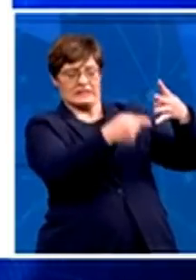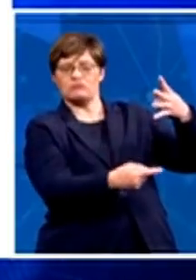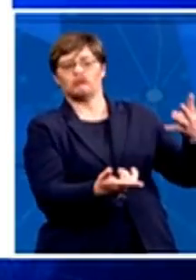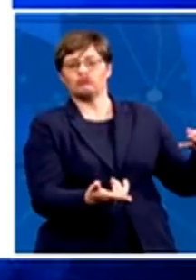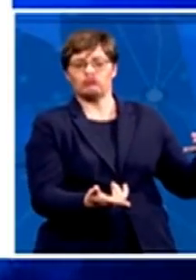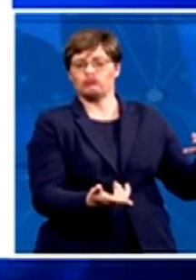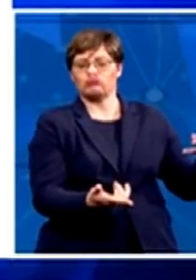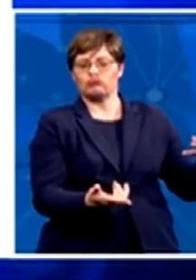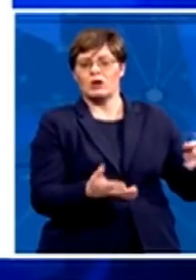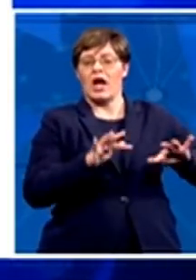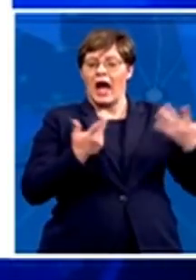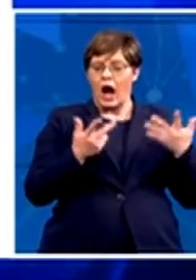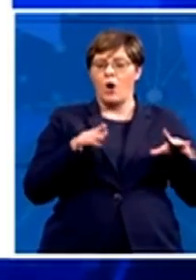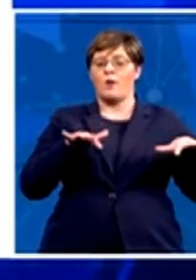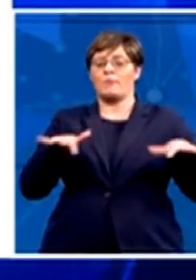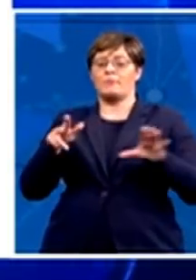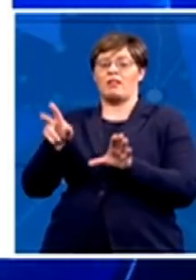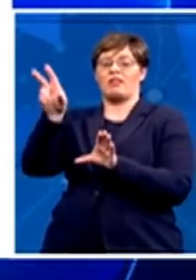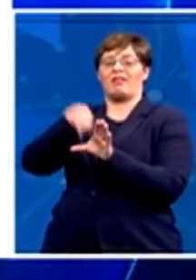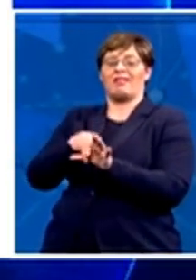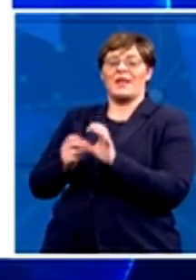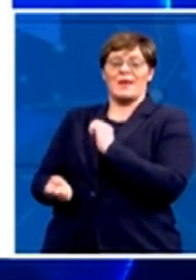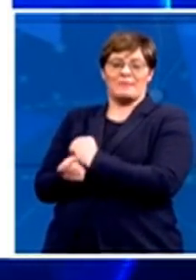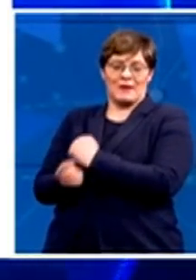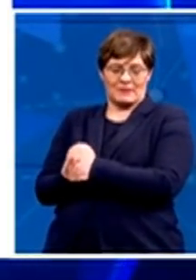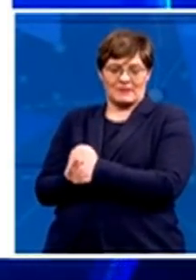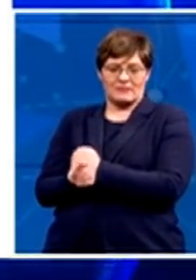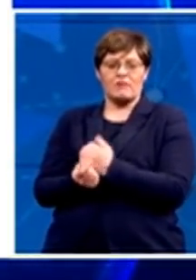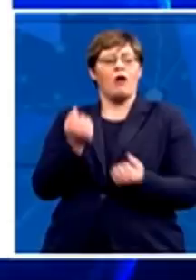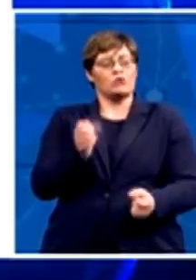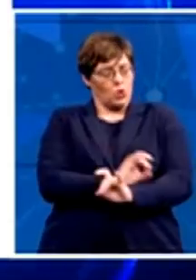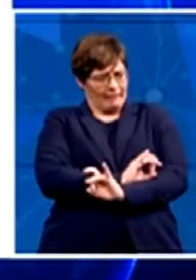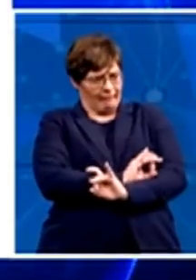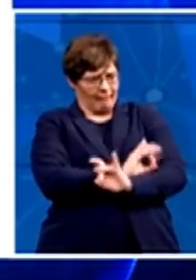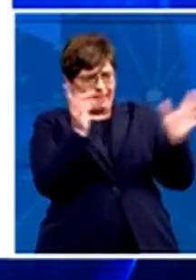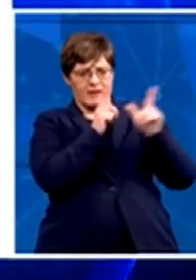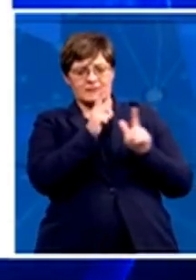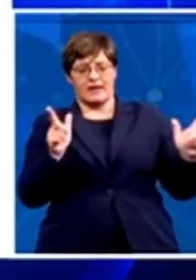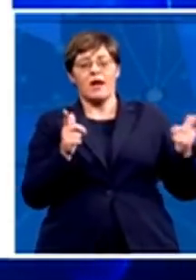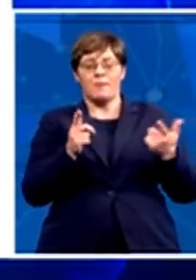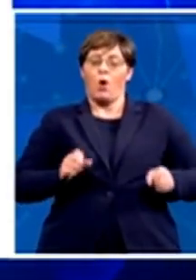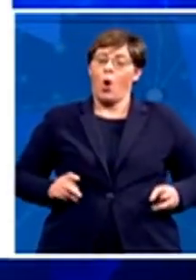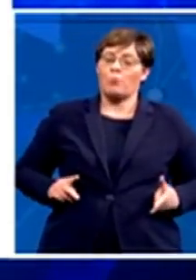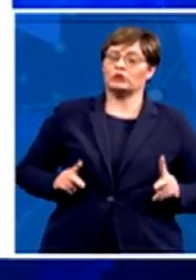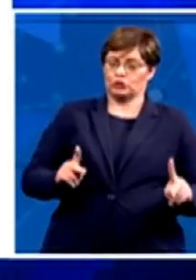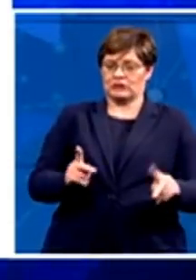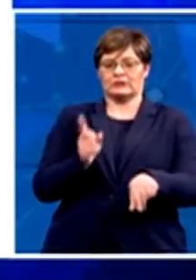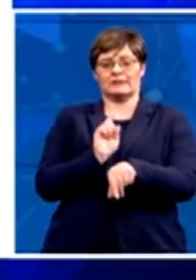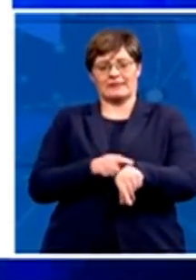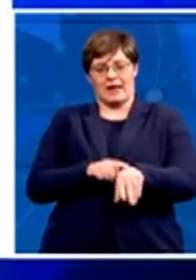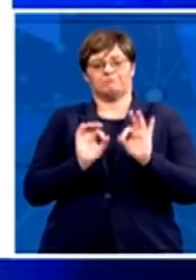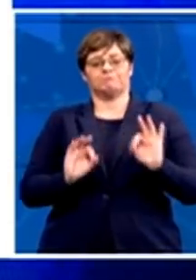must unfold, but the courts have made it clear that a reasonable opportunity must be given. And of course, in